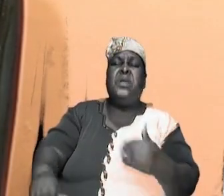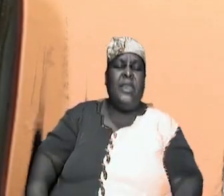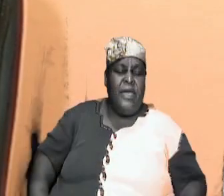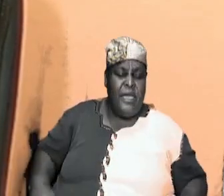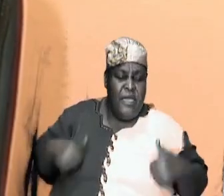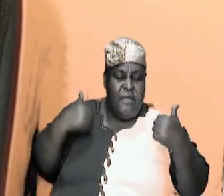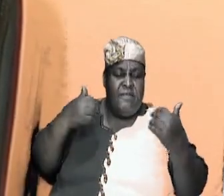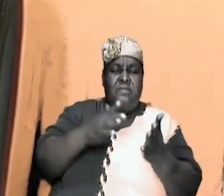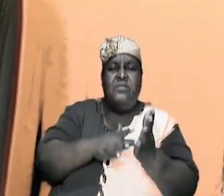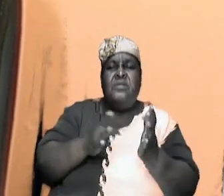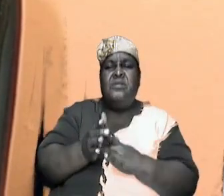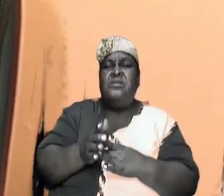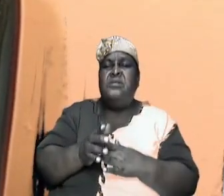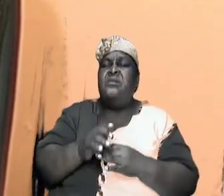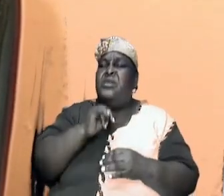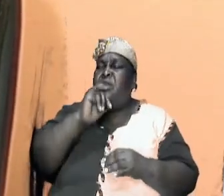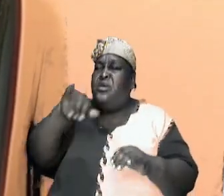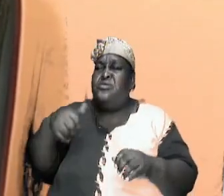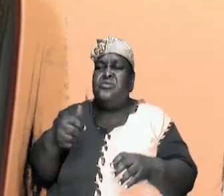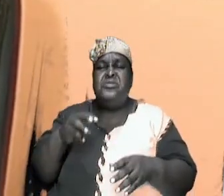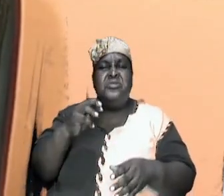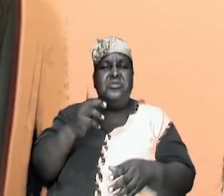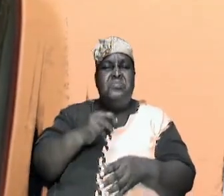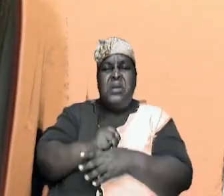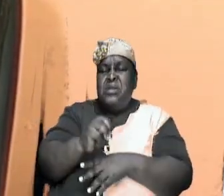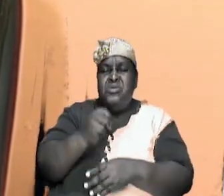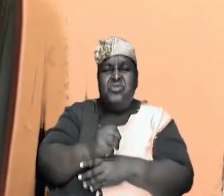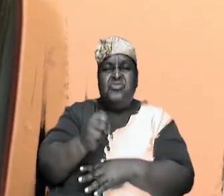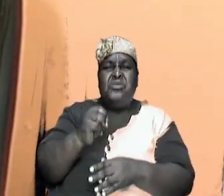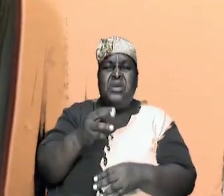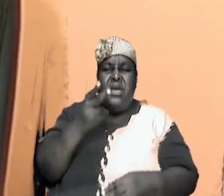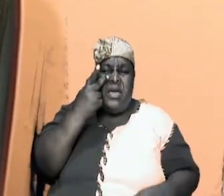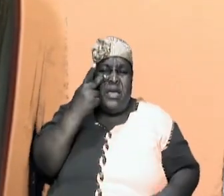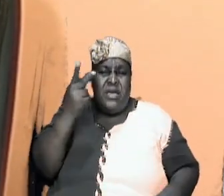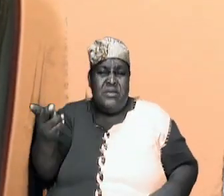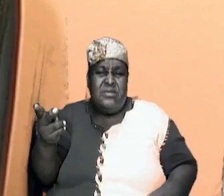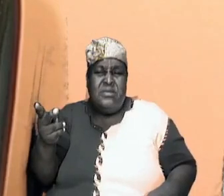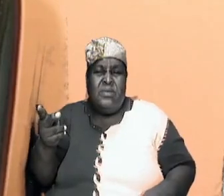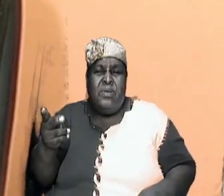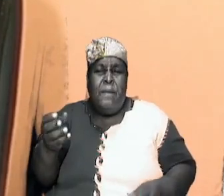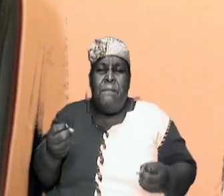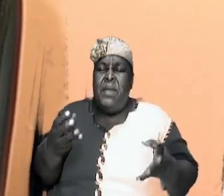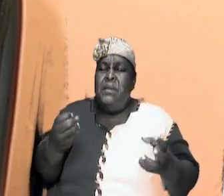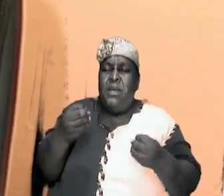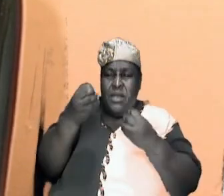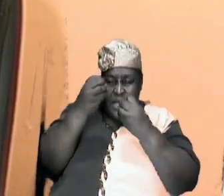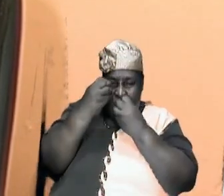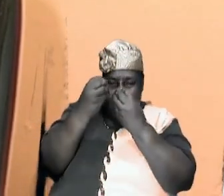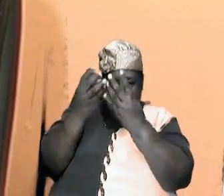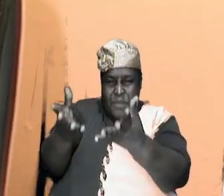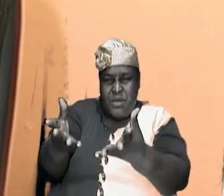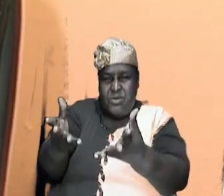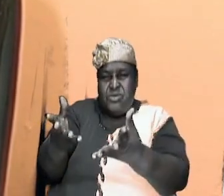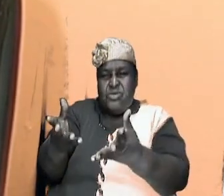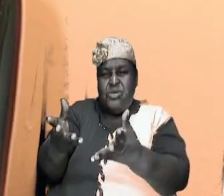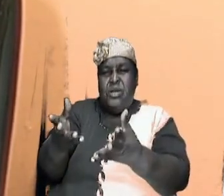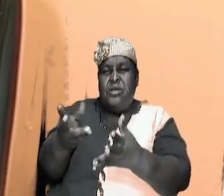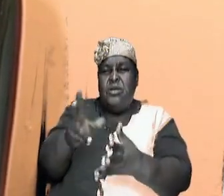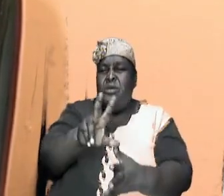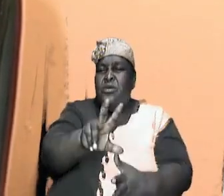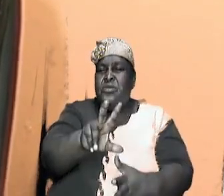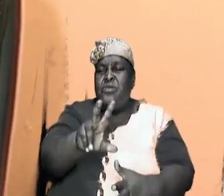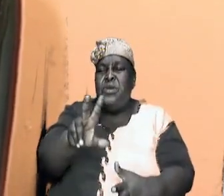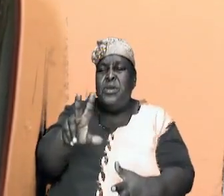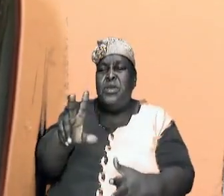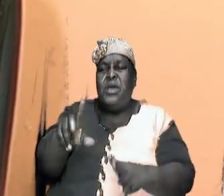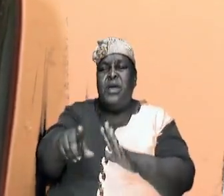just his ministry, where we see we have a lot of information about that 3.5 years of his